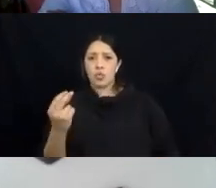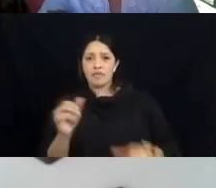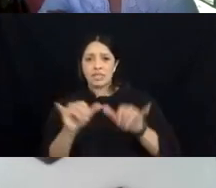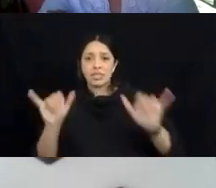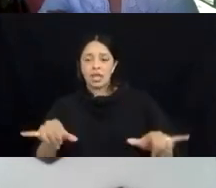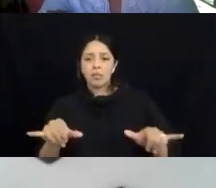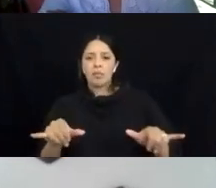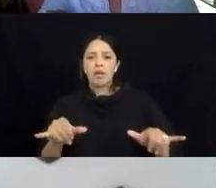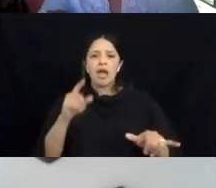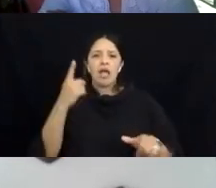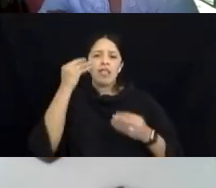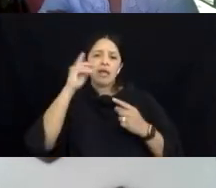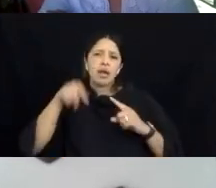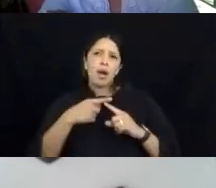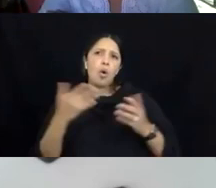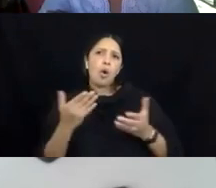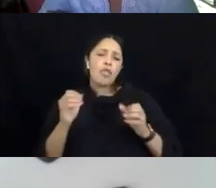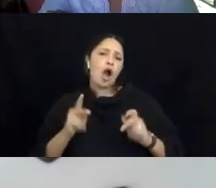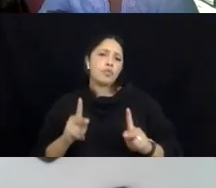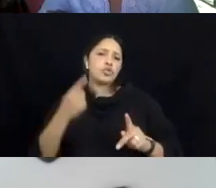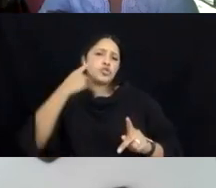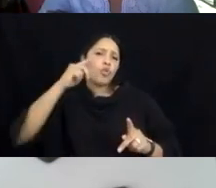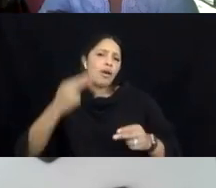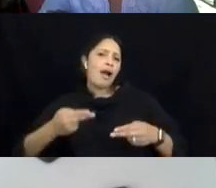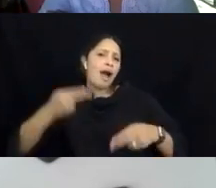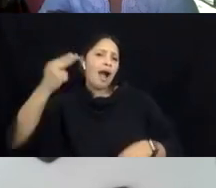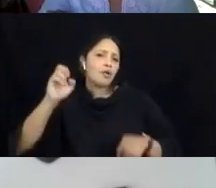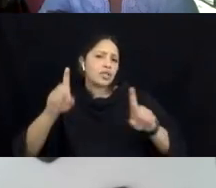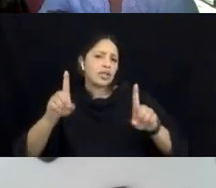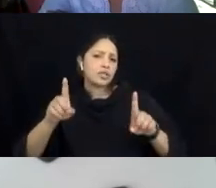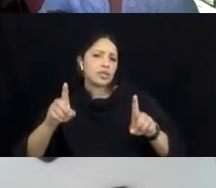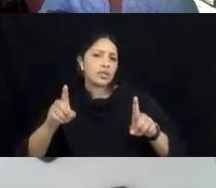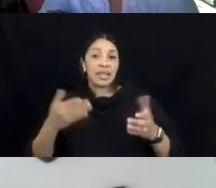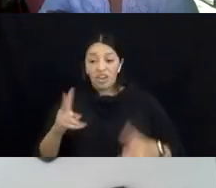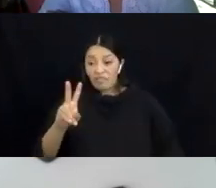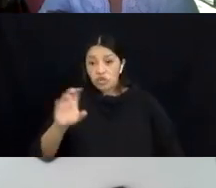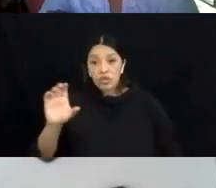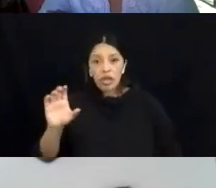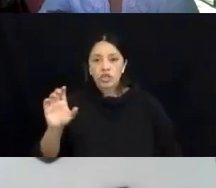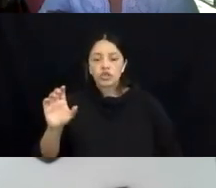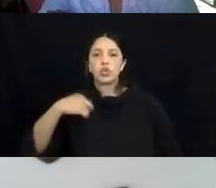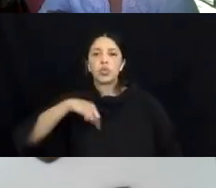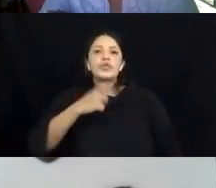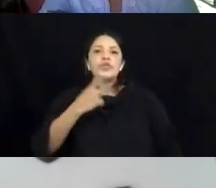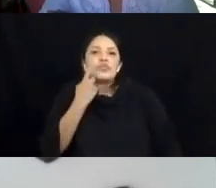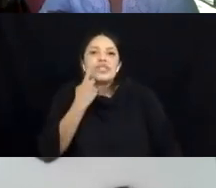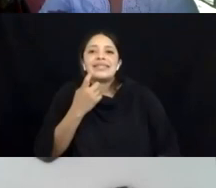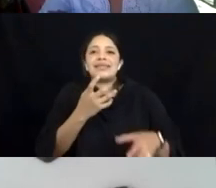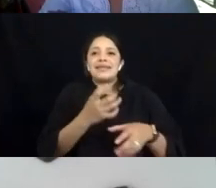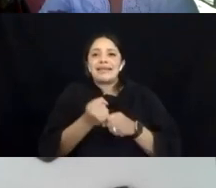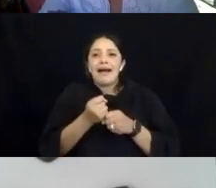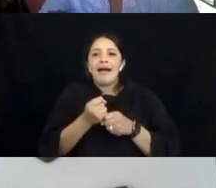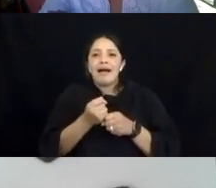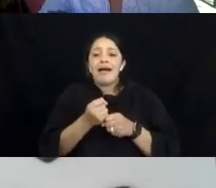opportunities for in higher education? What are the degrees that you can get? Here at Ventura College, we just got our Chicano Studies